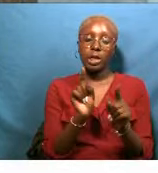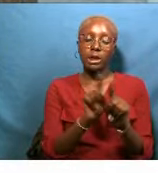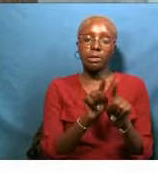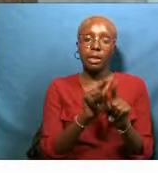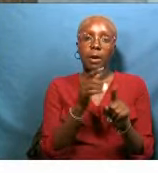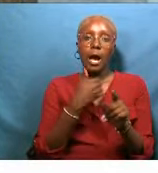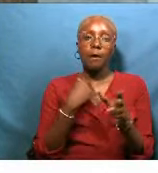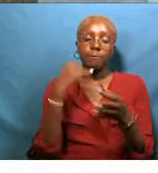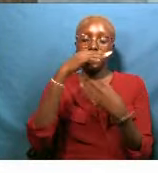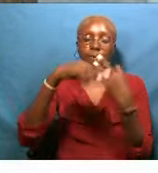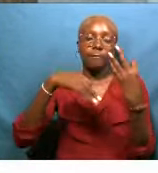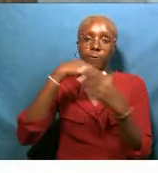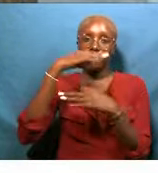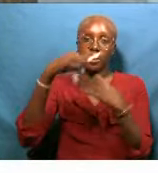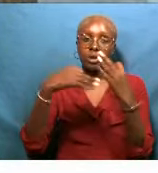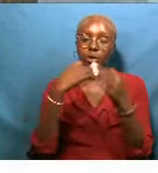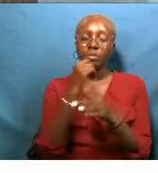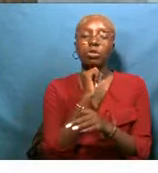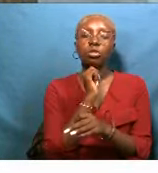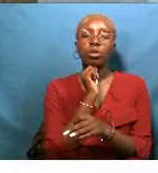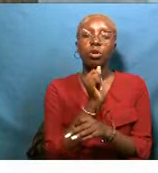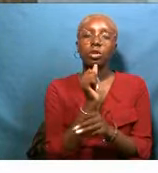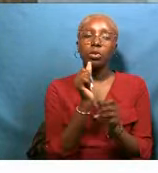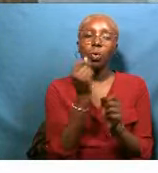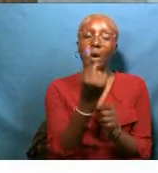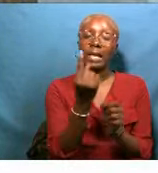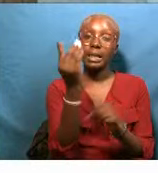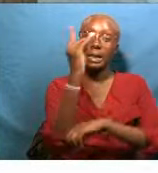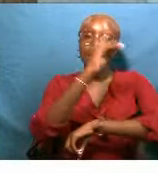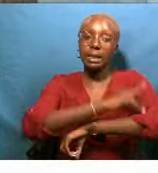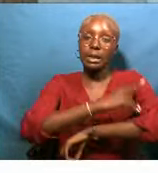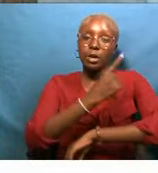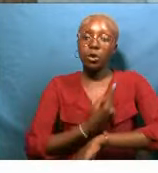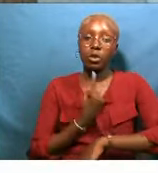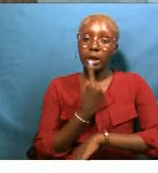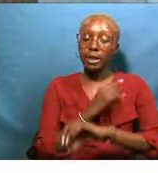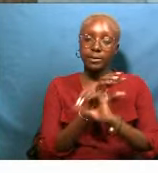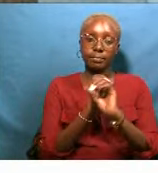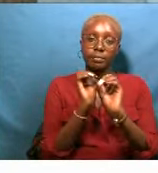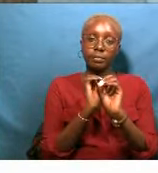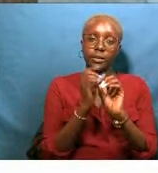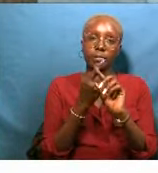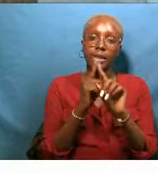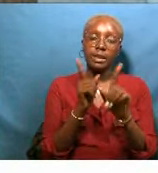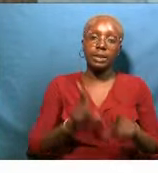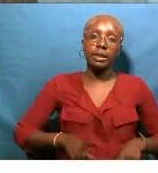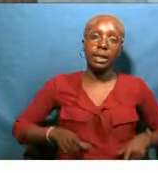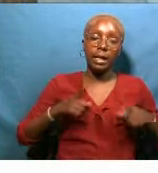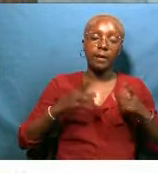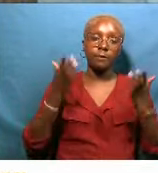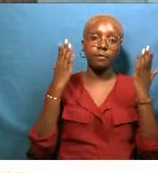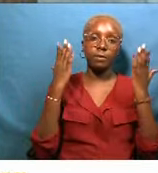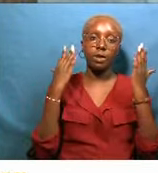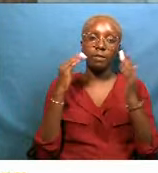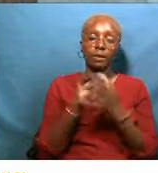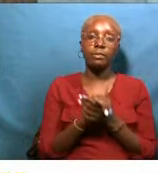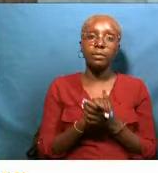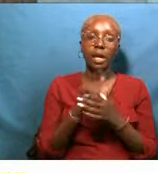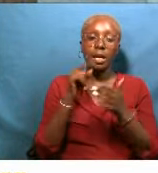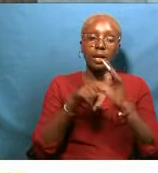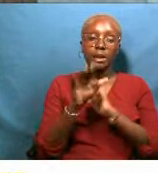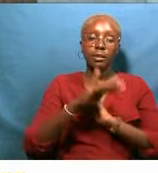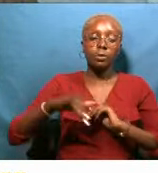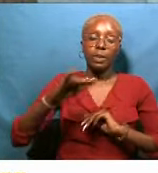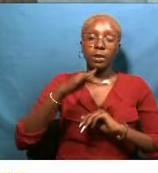communion and fellowship, not just for that one day, but for life. An entry into our space, Christ is beckoning